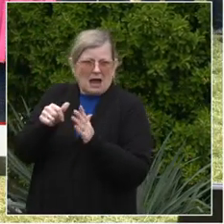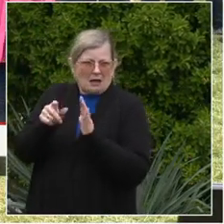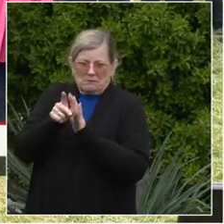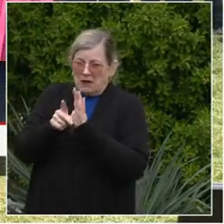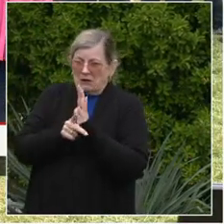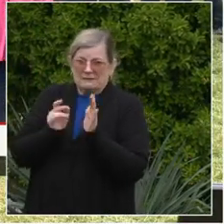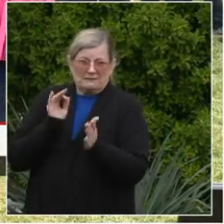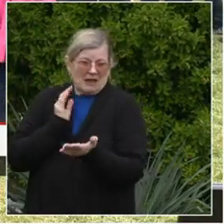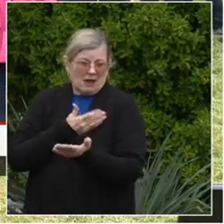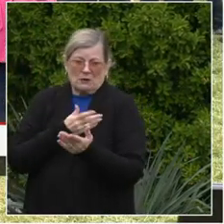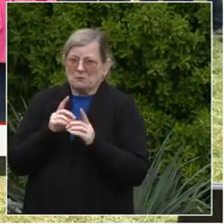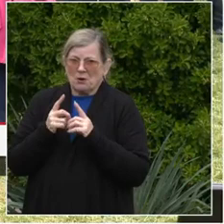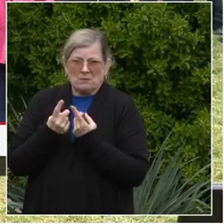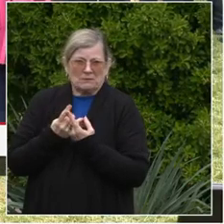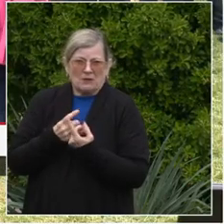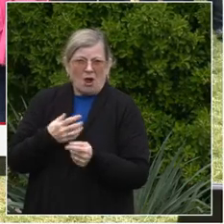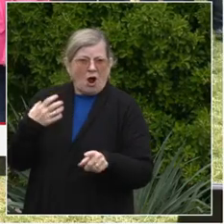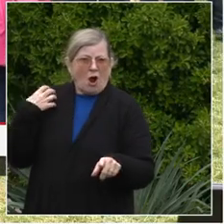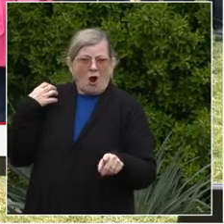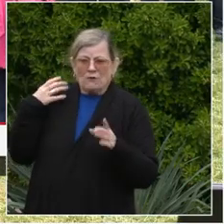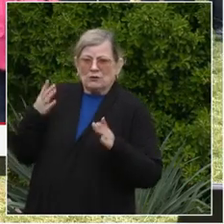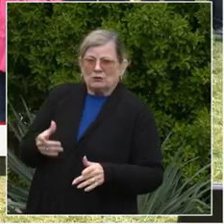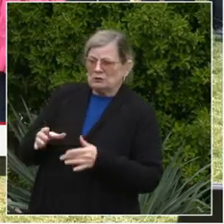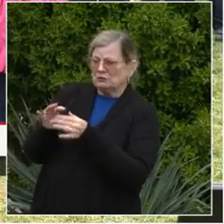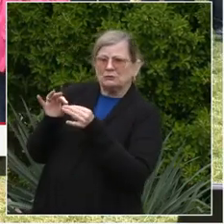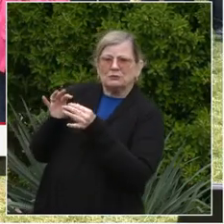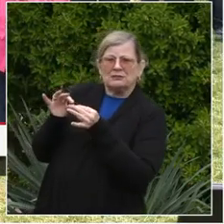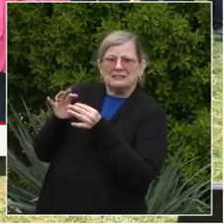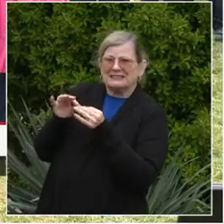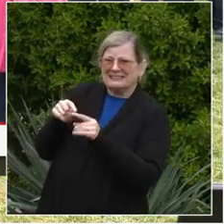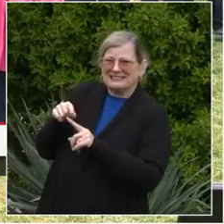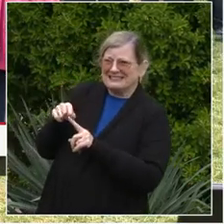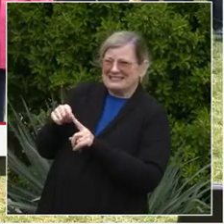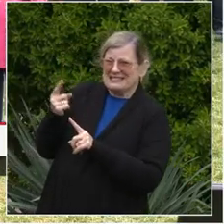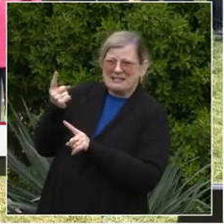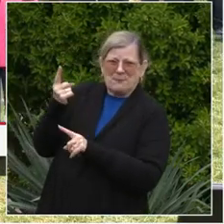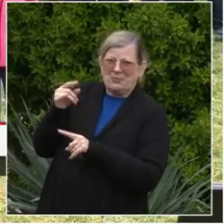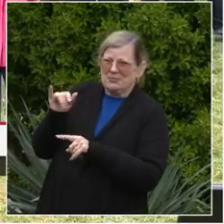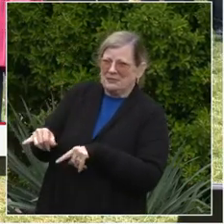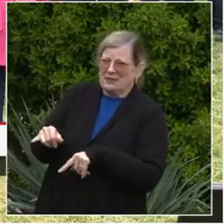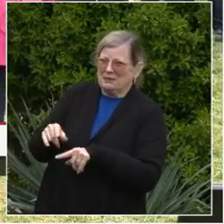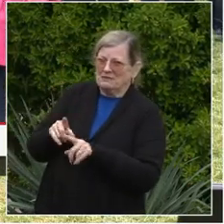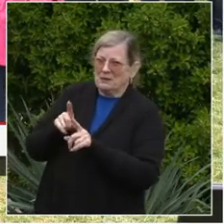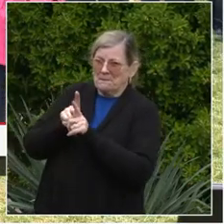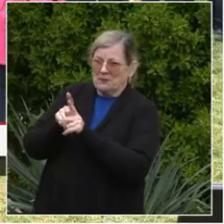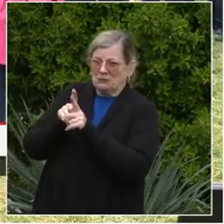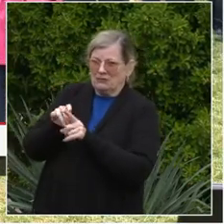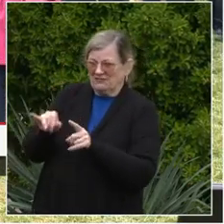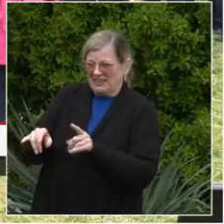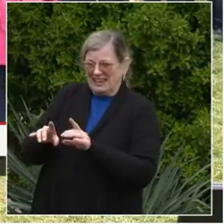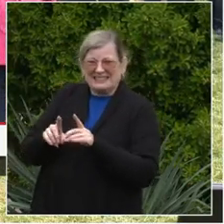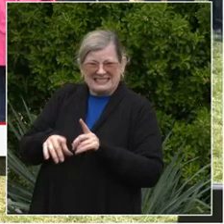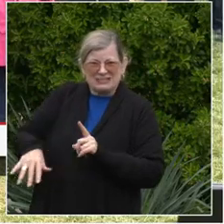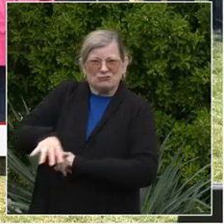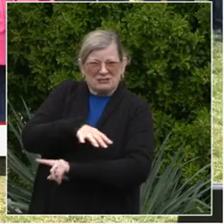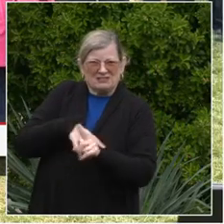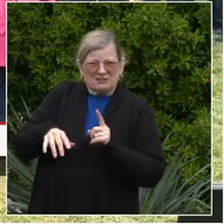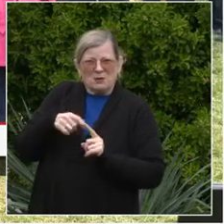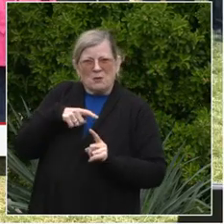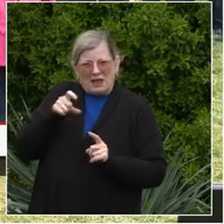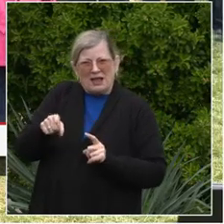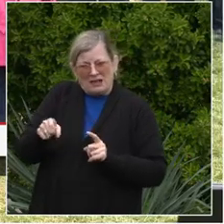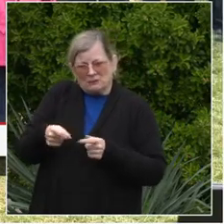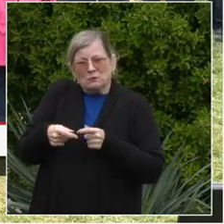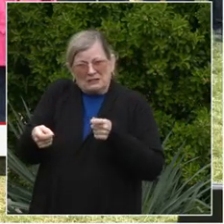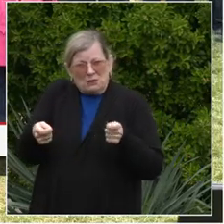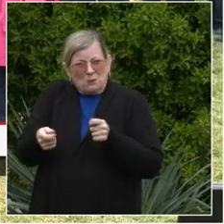any officer that said that, I mean, that's something, I think the commander of that district is here. That's something that we need to deal with, because those